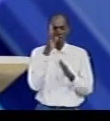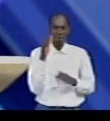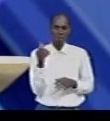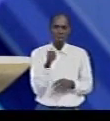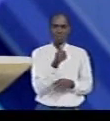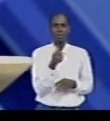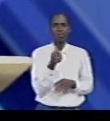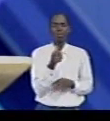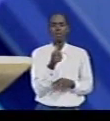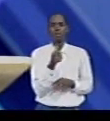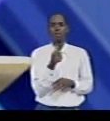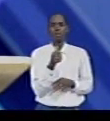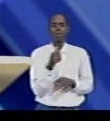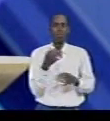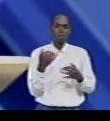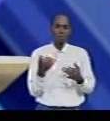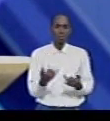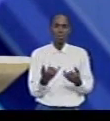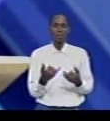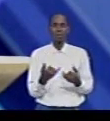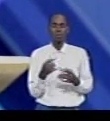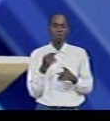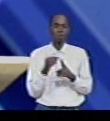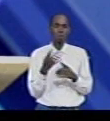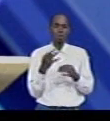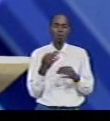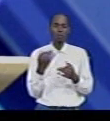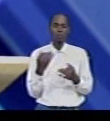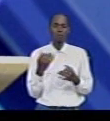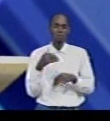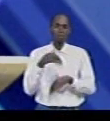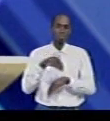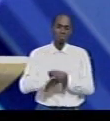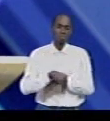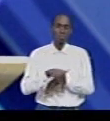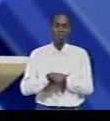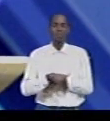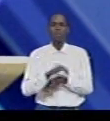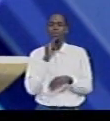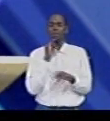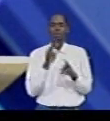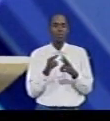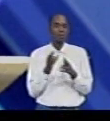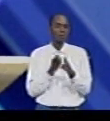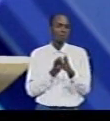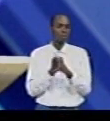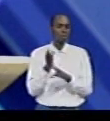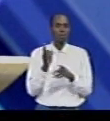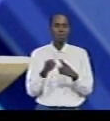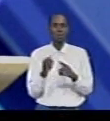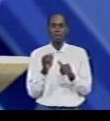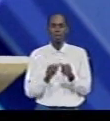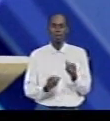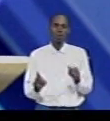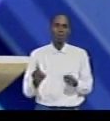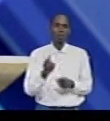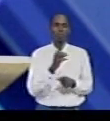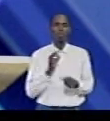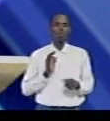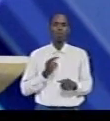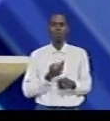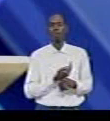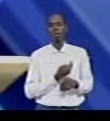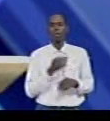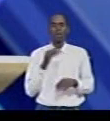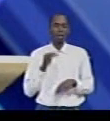This study tonight is very, very direct to every one of us at any level